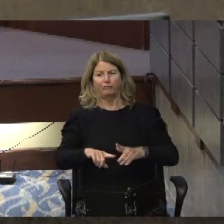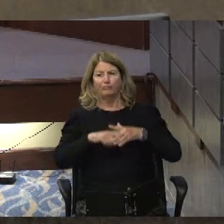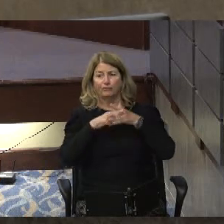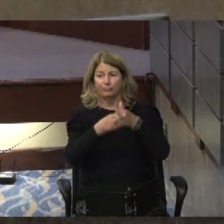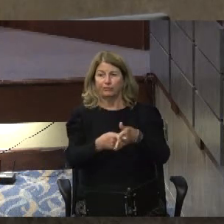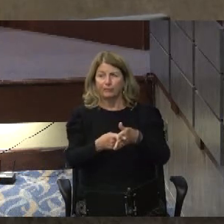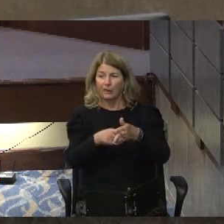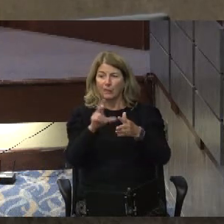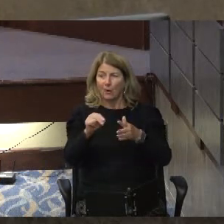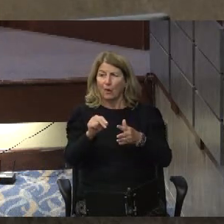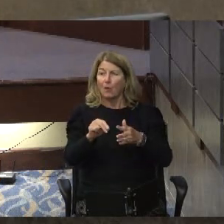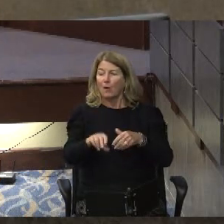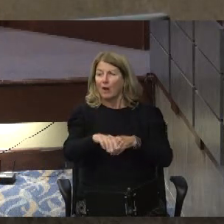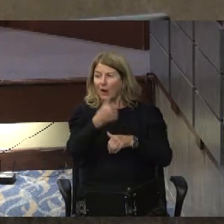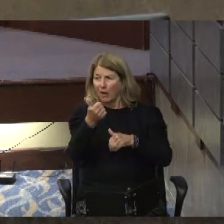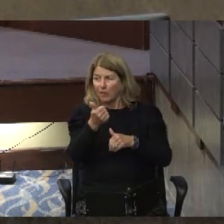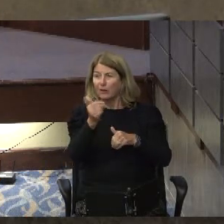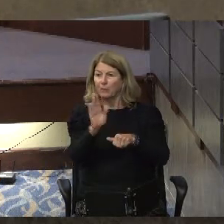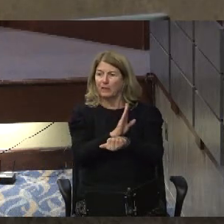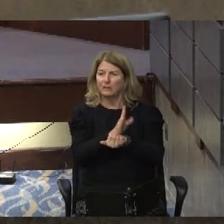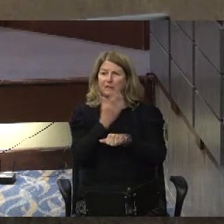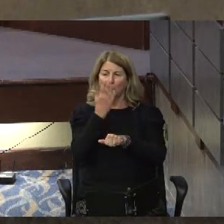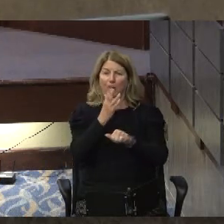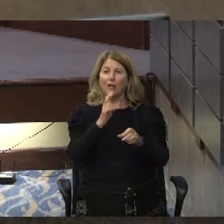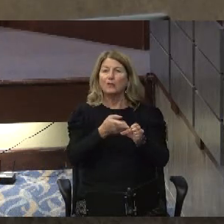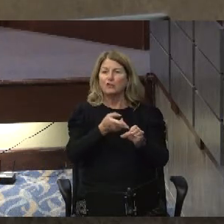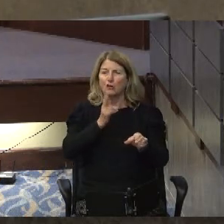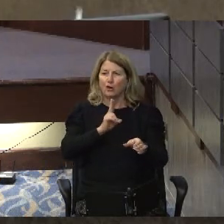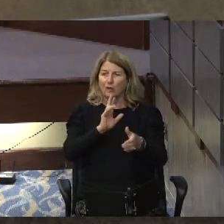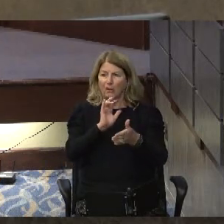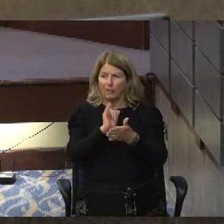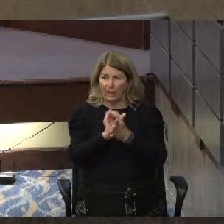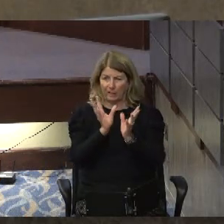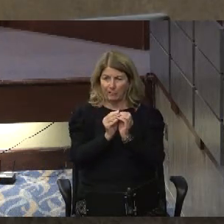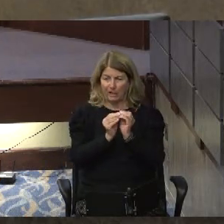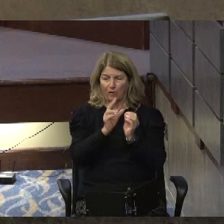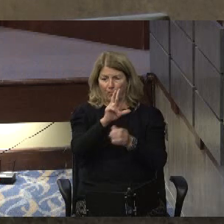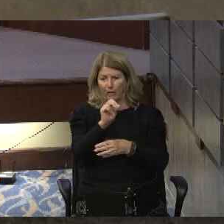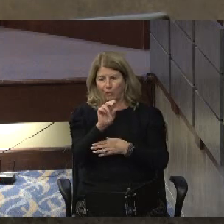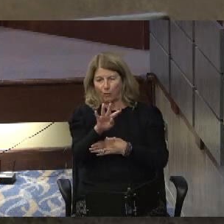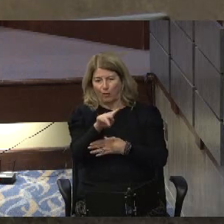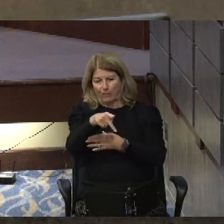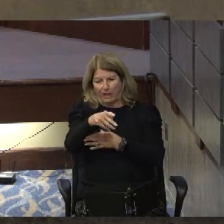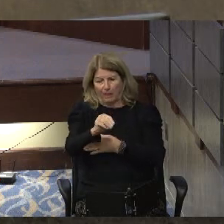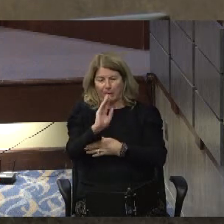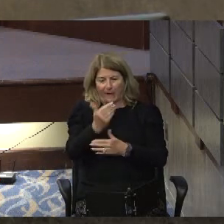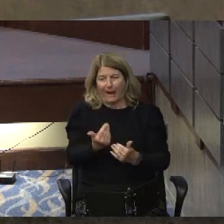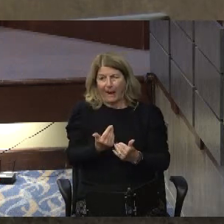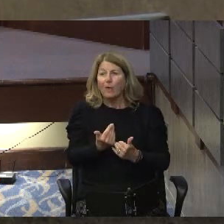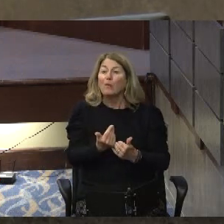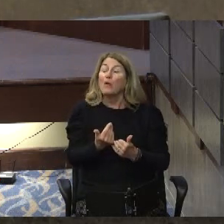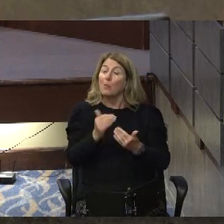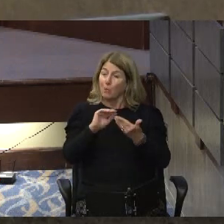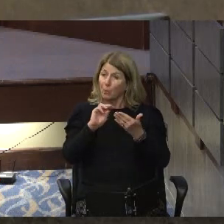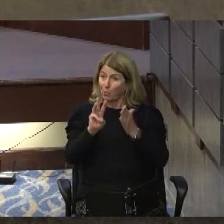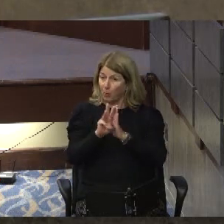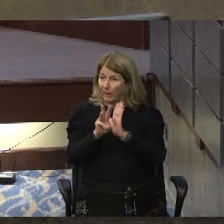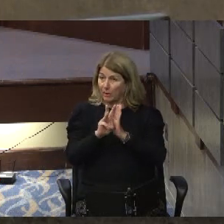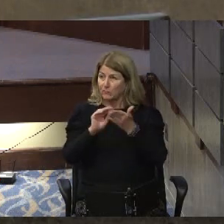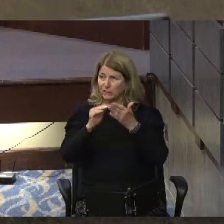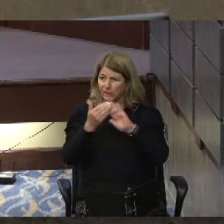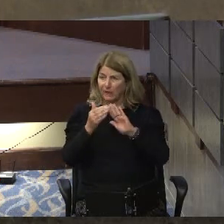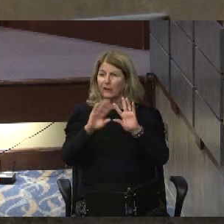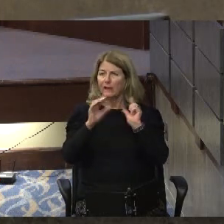With no further business, we will adjourn that meeting at 3:04 p.m. We will now call the meeting of the Waco City Council on March